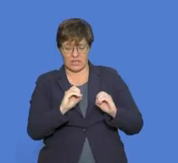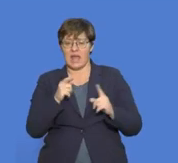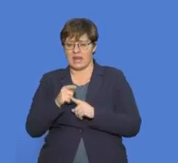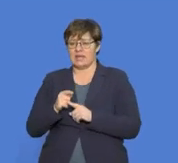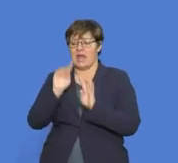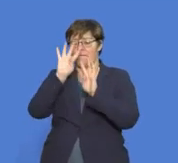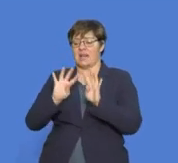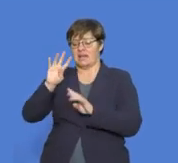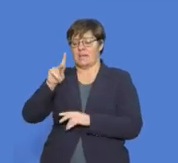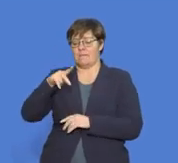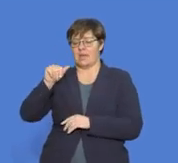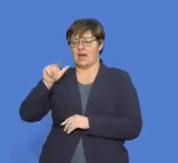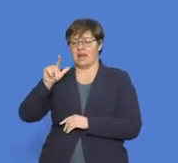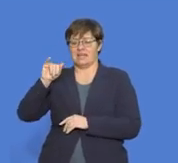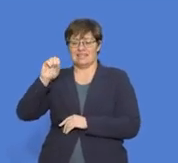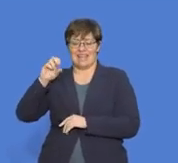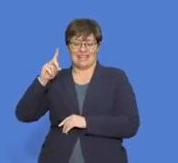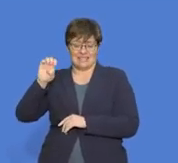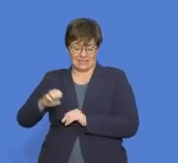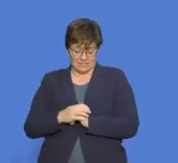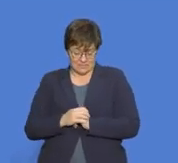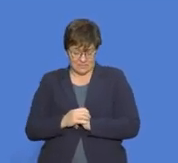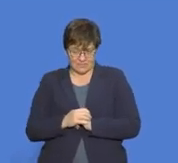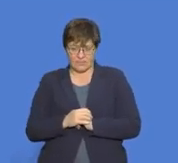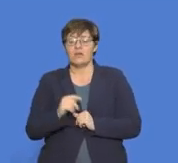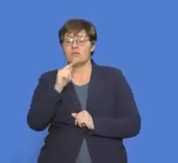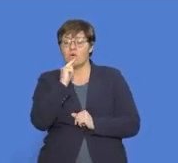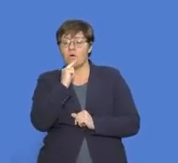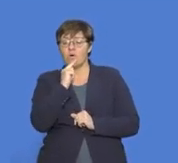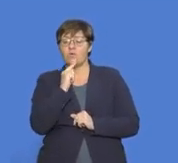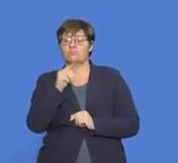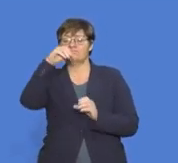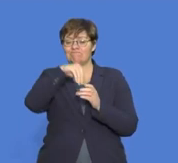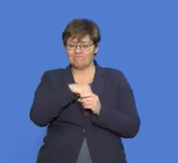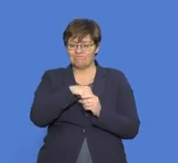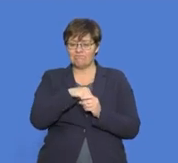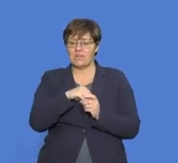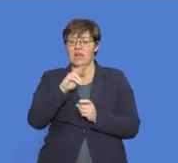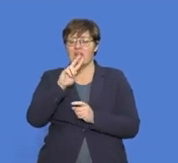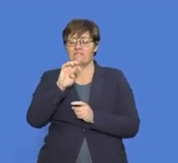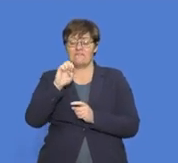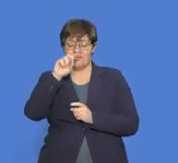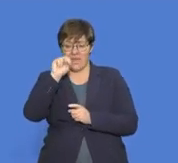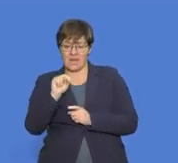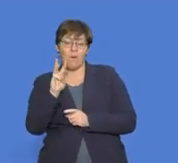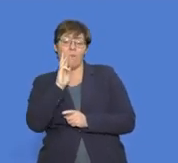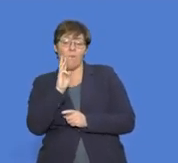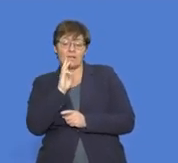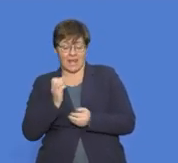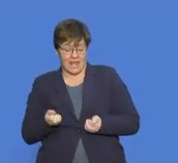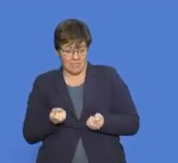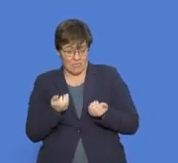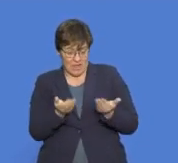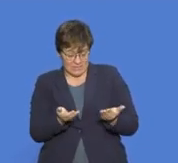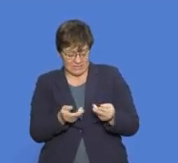have got substances being provided through the vein, namely water, and substances,